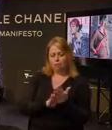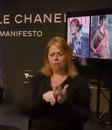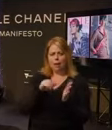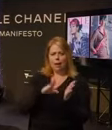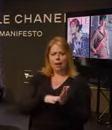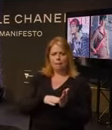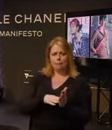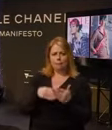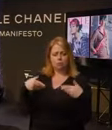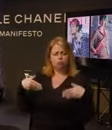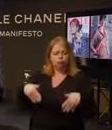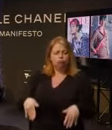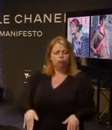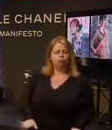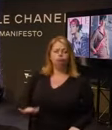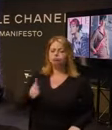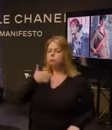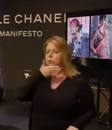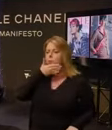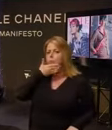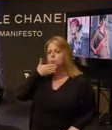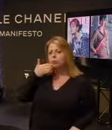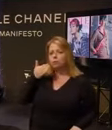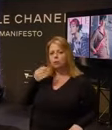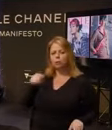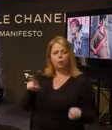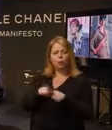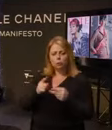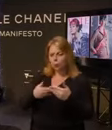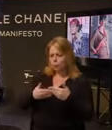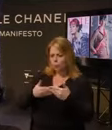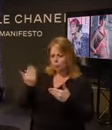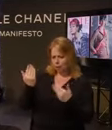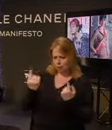I think the sort of unexpected elements were those